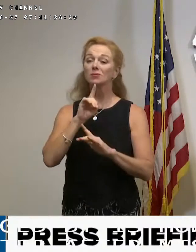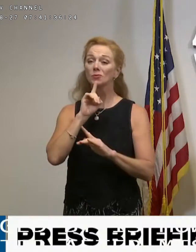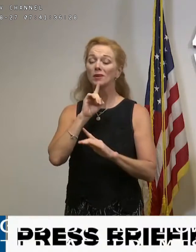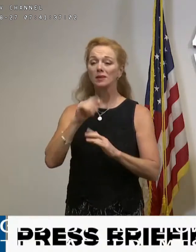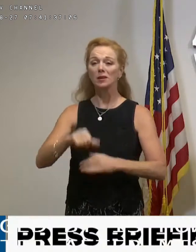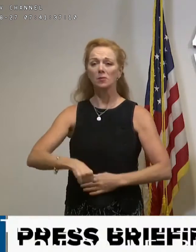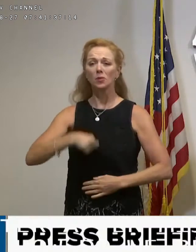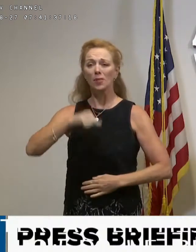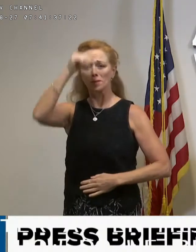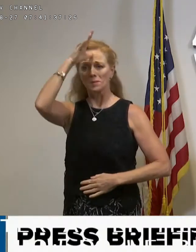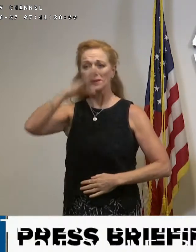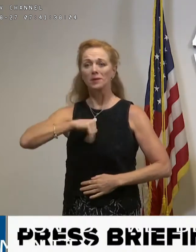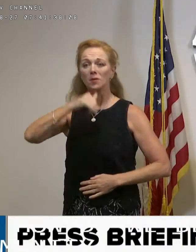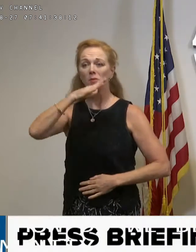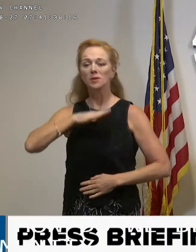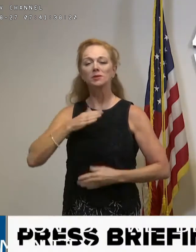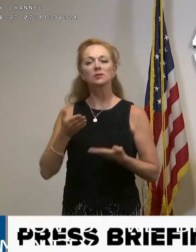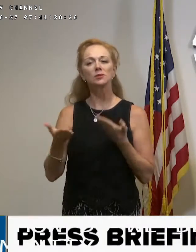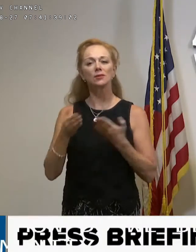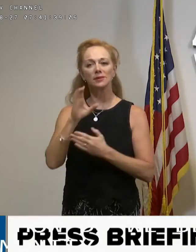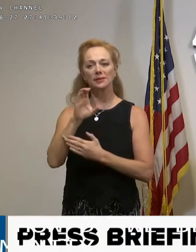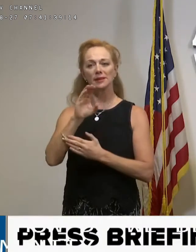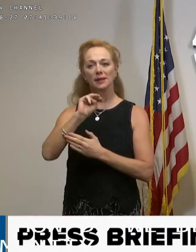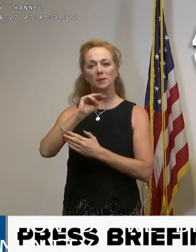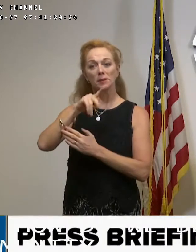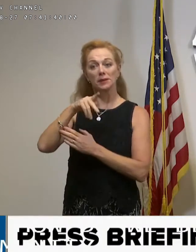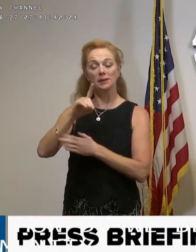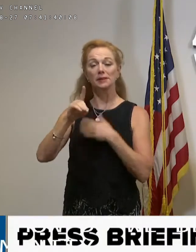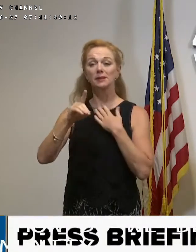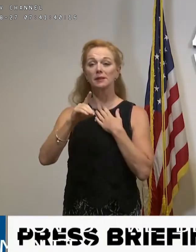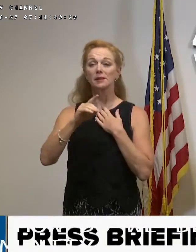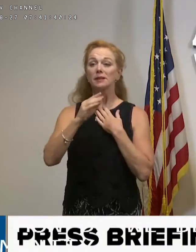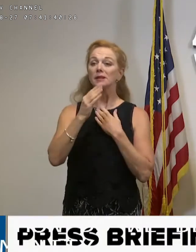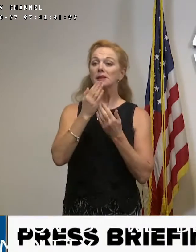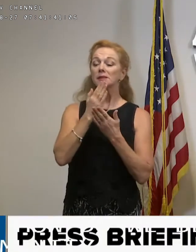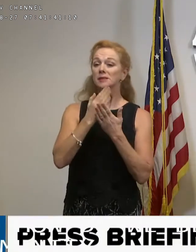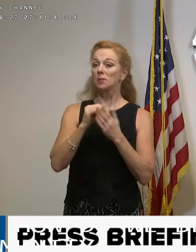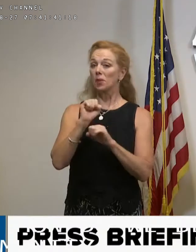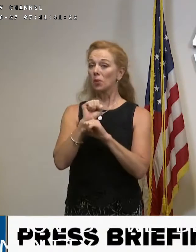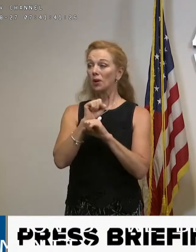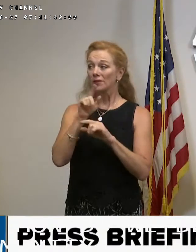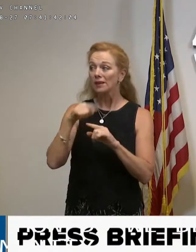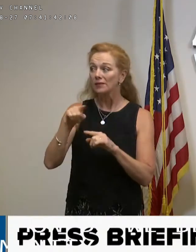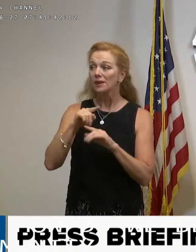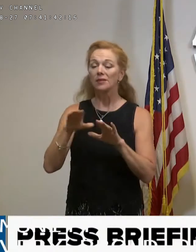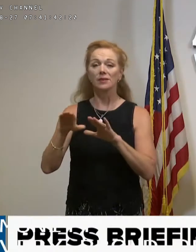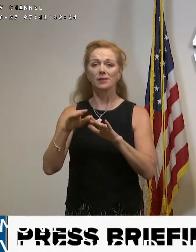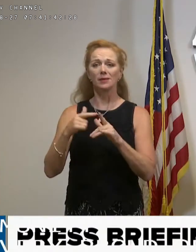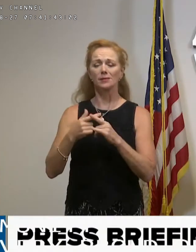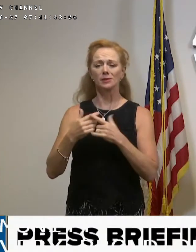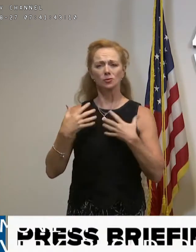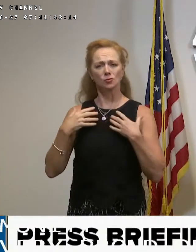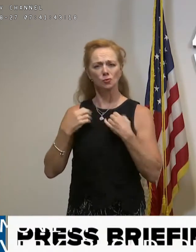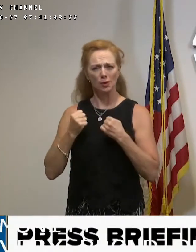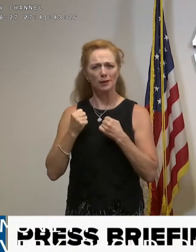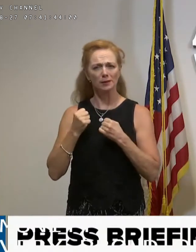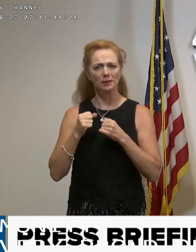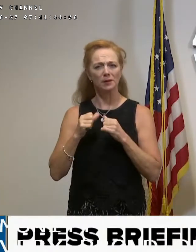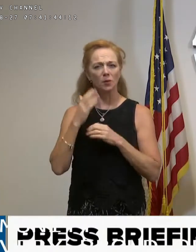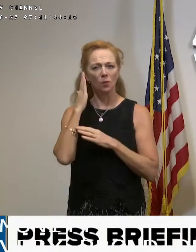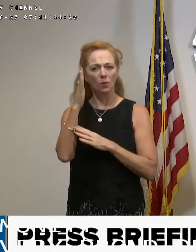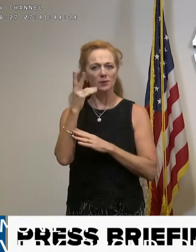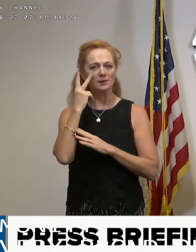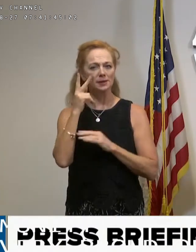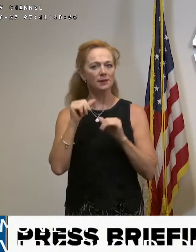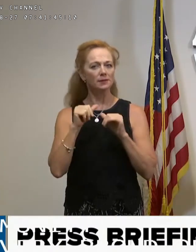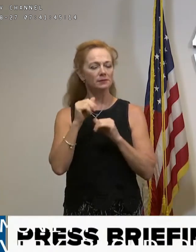Proud of the men and women that serve CMPD, some of the work that they've done, the resiliency that they have. You'll